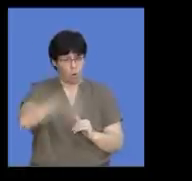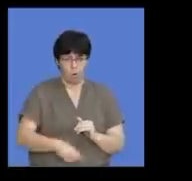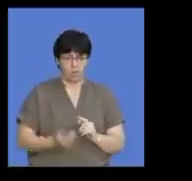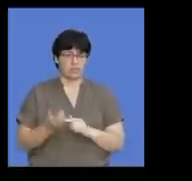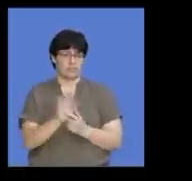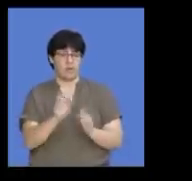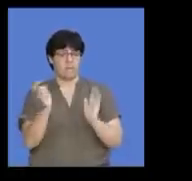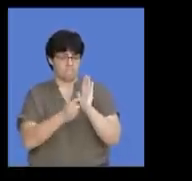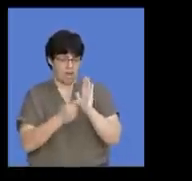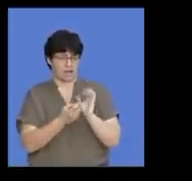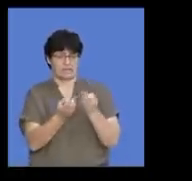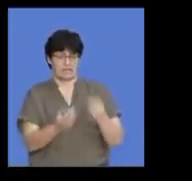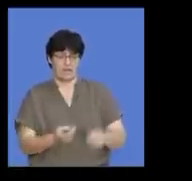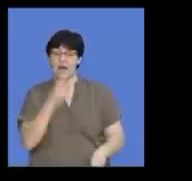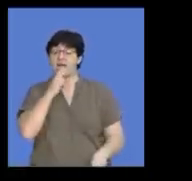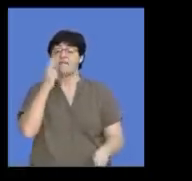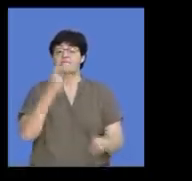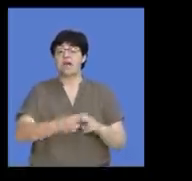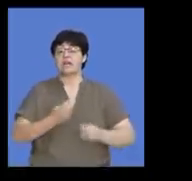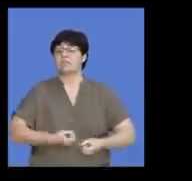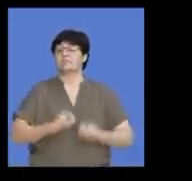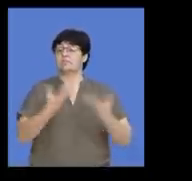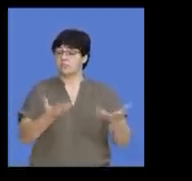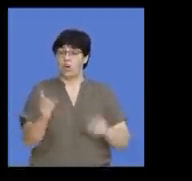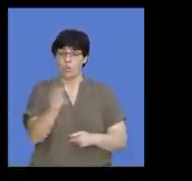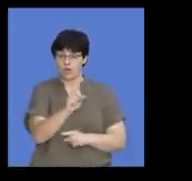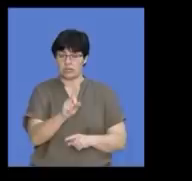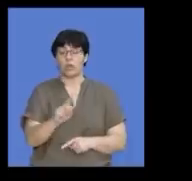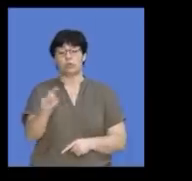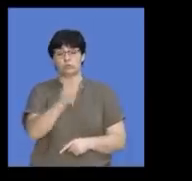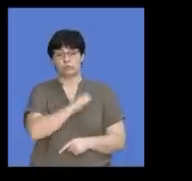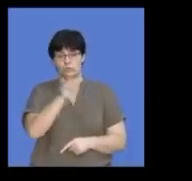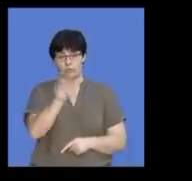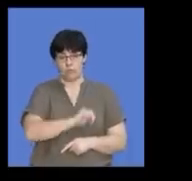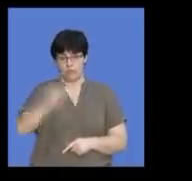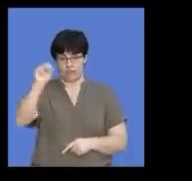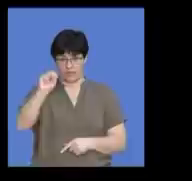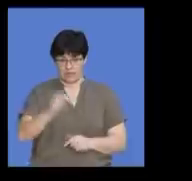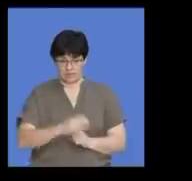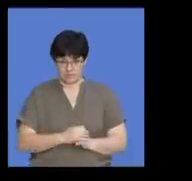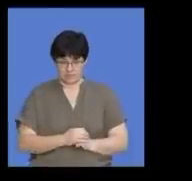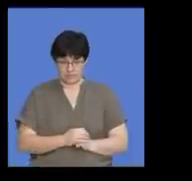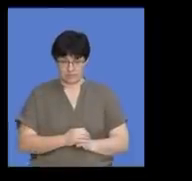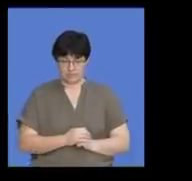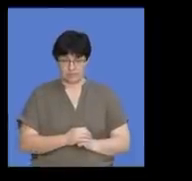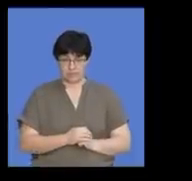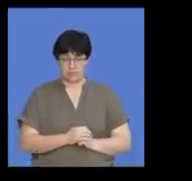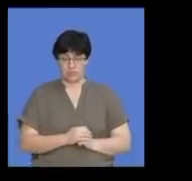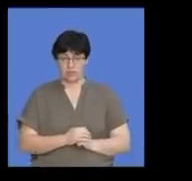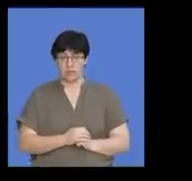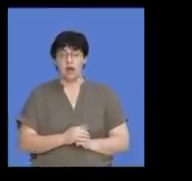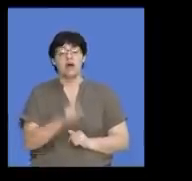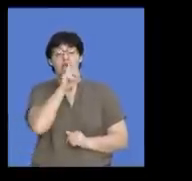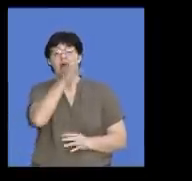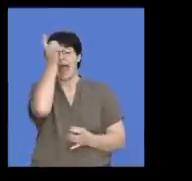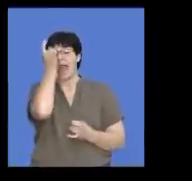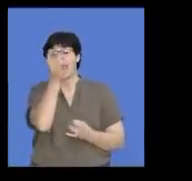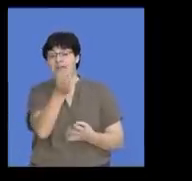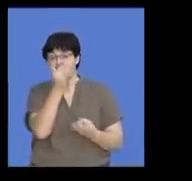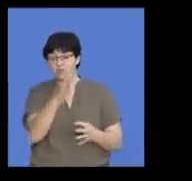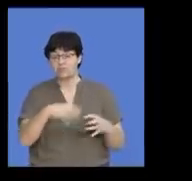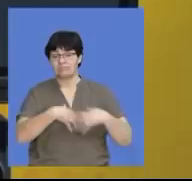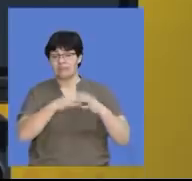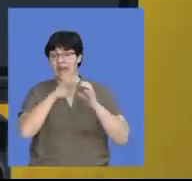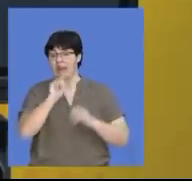final answer is expressed in relation to true north. So, Remember that this information for